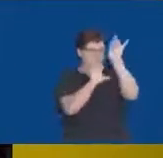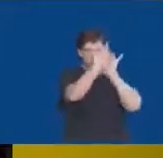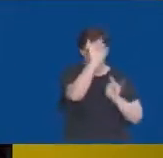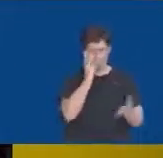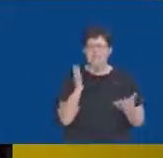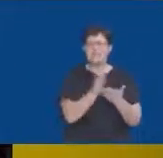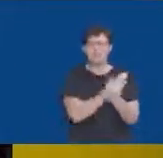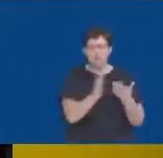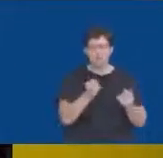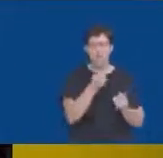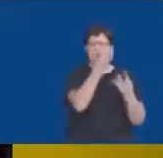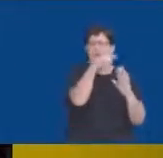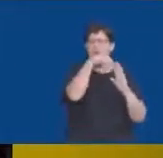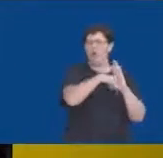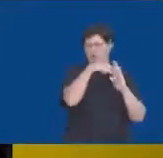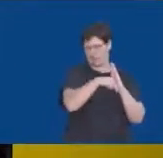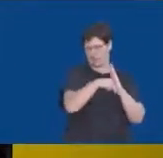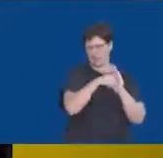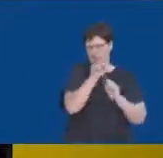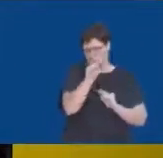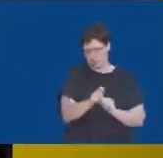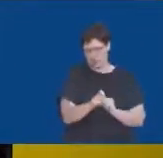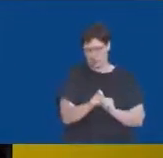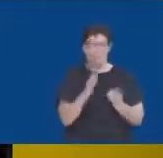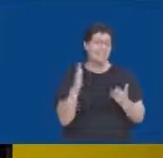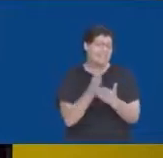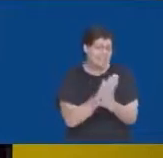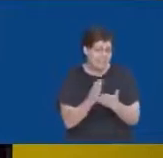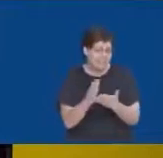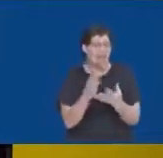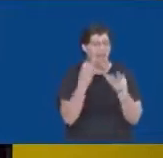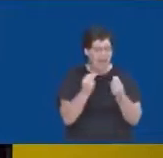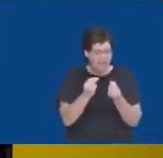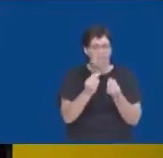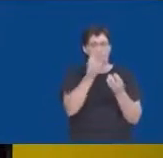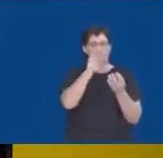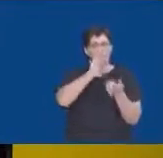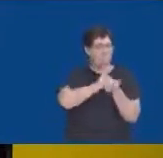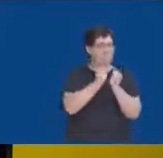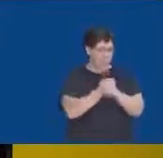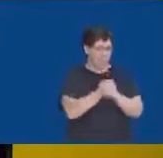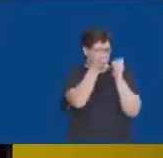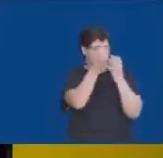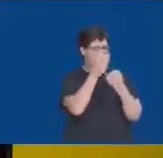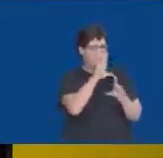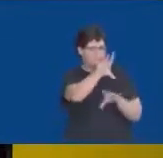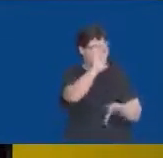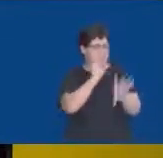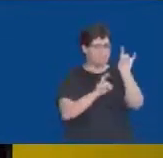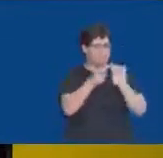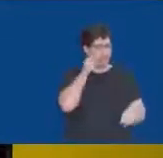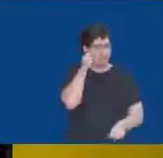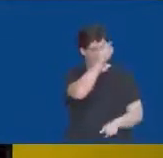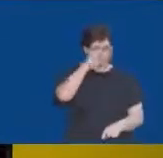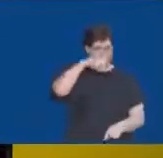it's just there to actually give you the context of the question, but sometimes there is some mathematical information that you need to extract from